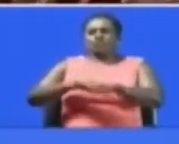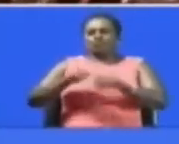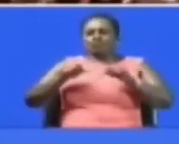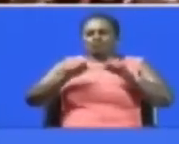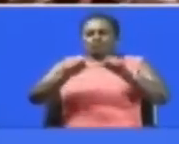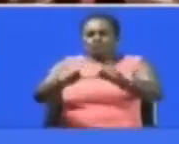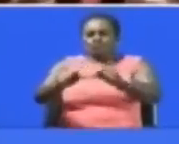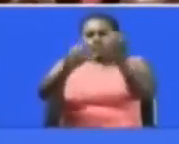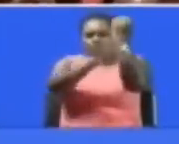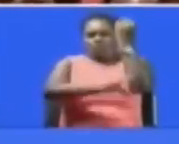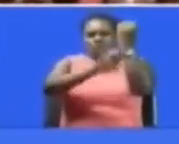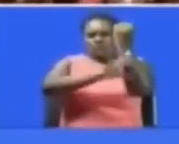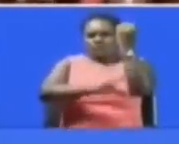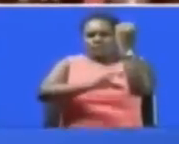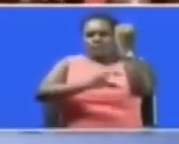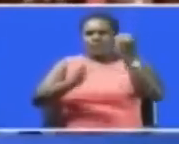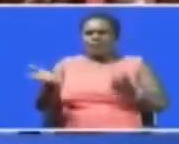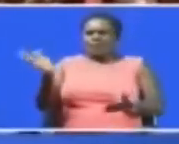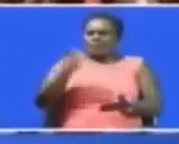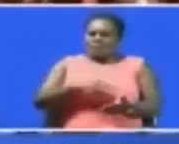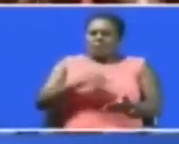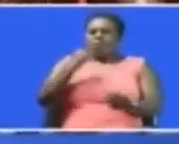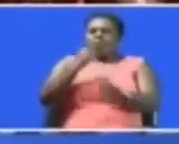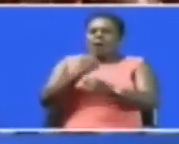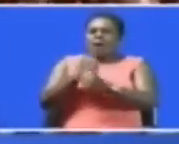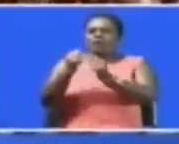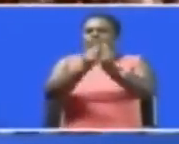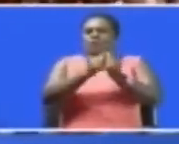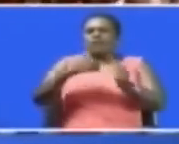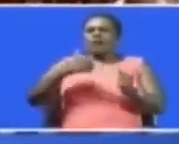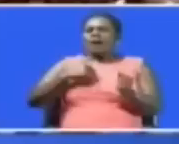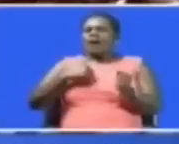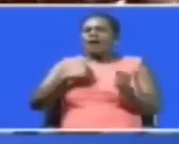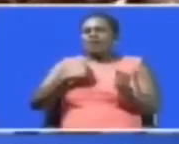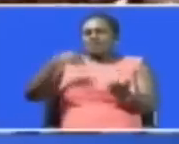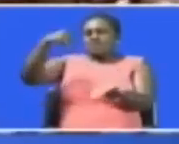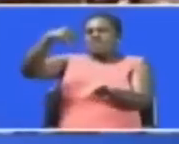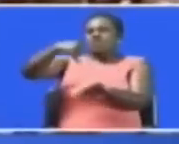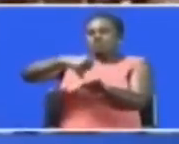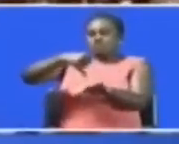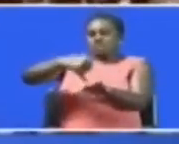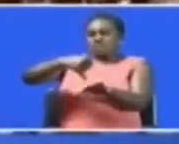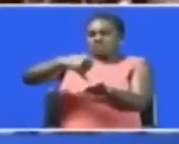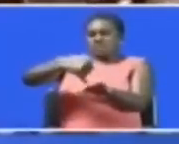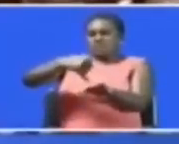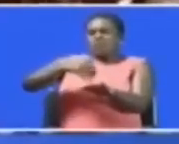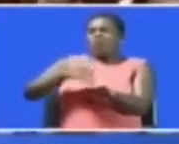taifa letu mbele. Haja tu ni turudiane pamoja na tuwe na ile tunaita inclusivity.